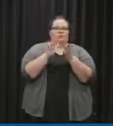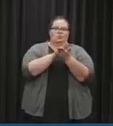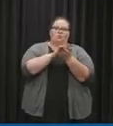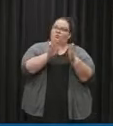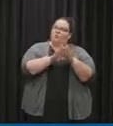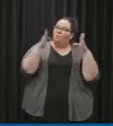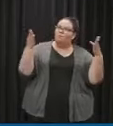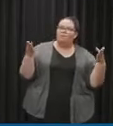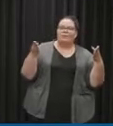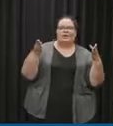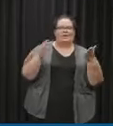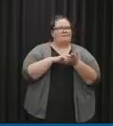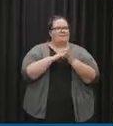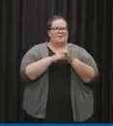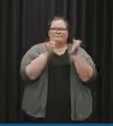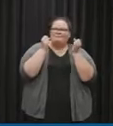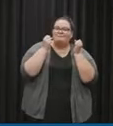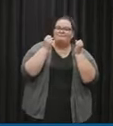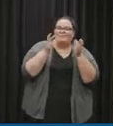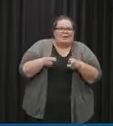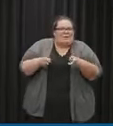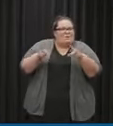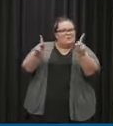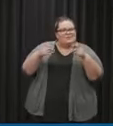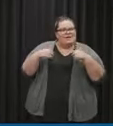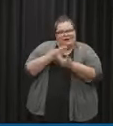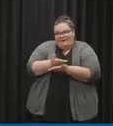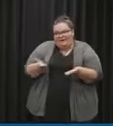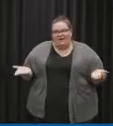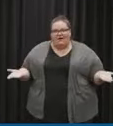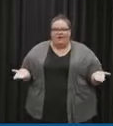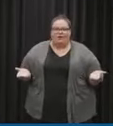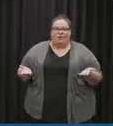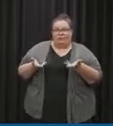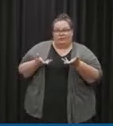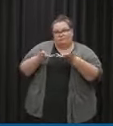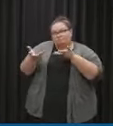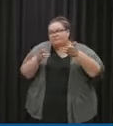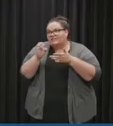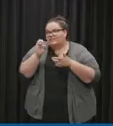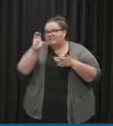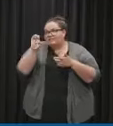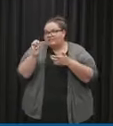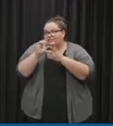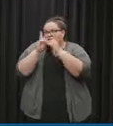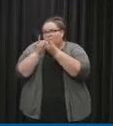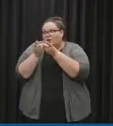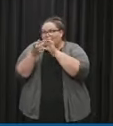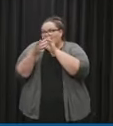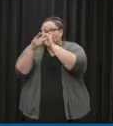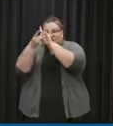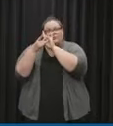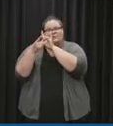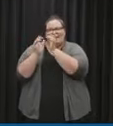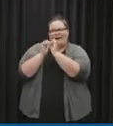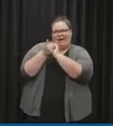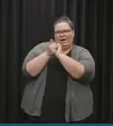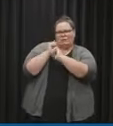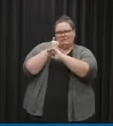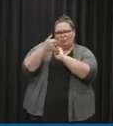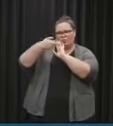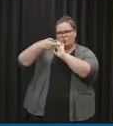as well as classroom learning. My office has been working with the Department of Education and Early Childhood Development to develop protocols for school activities